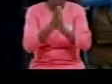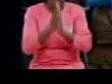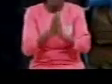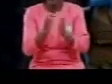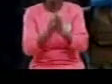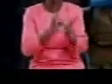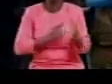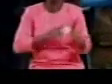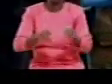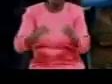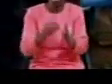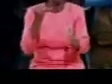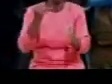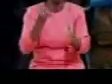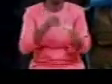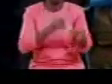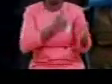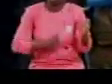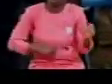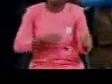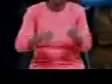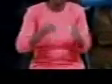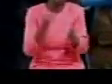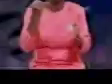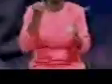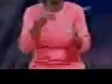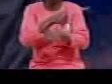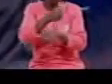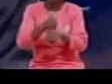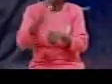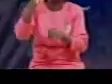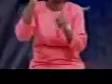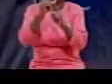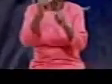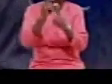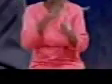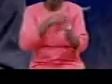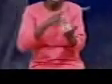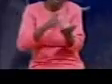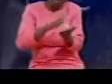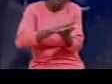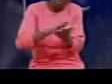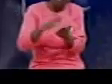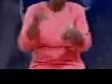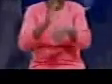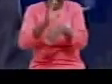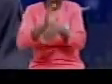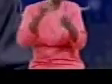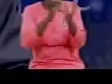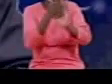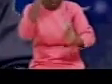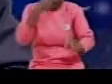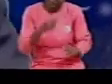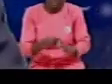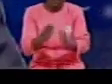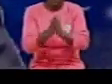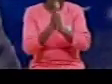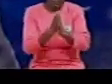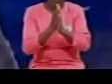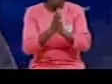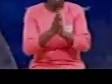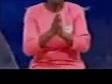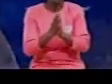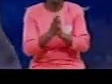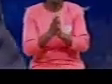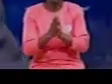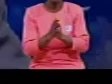it. Lord, do it. Confirm your word and purify your church in the name of Jesus Christ.